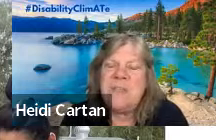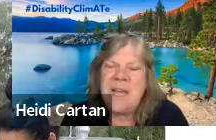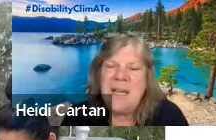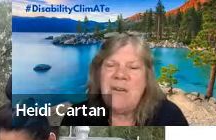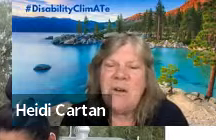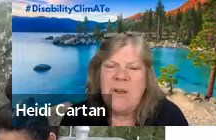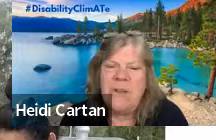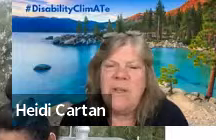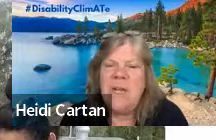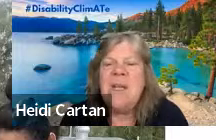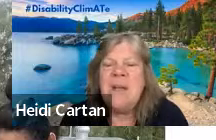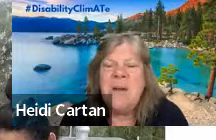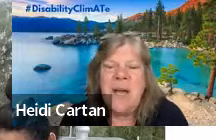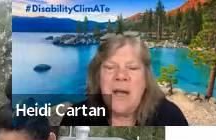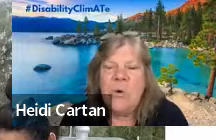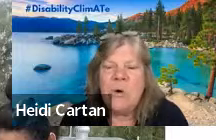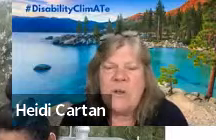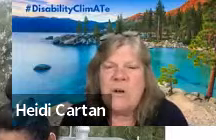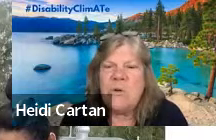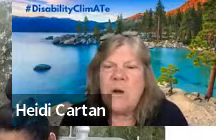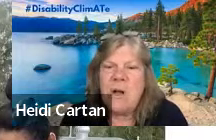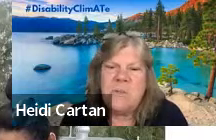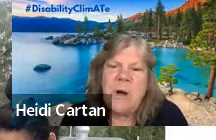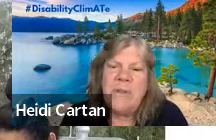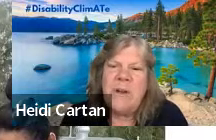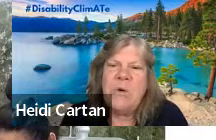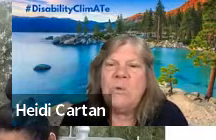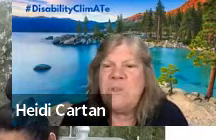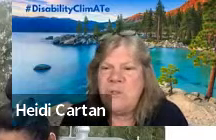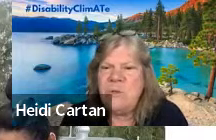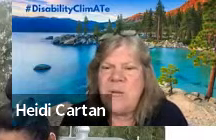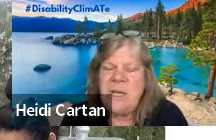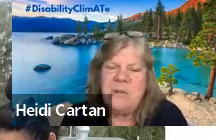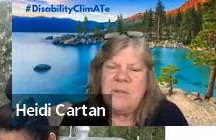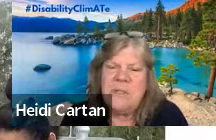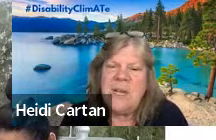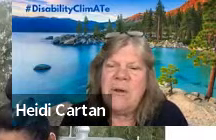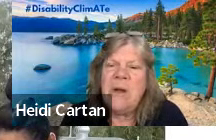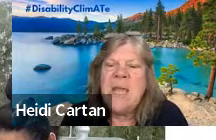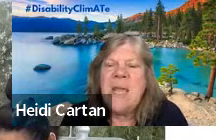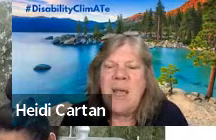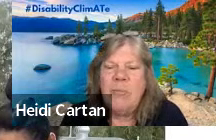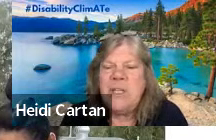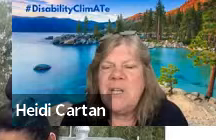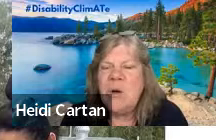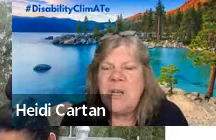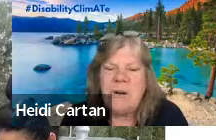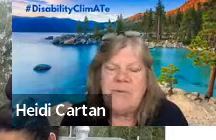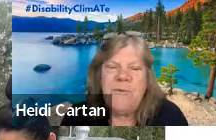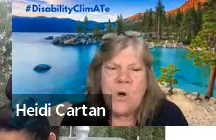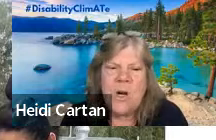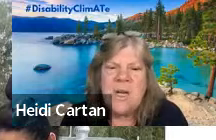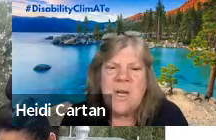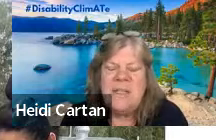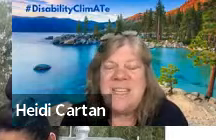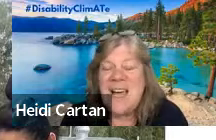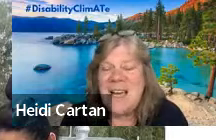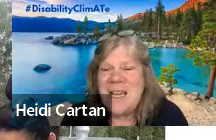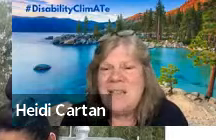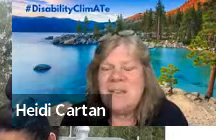and you stand on the horizontal crossbar that holds the two handles together. And below it are